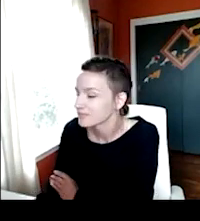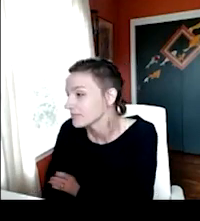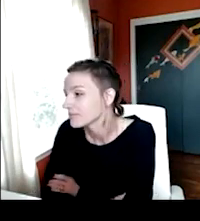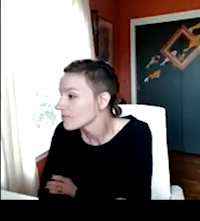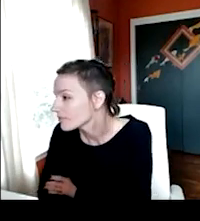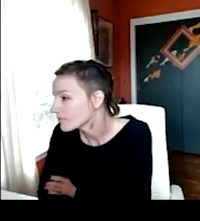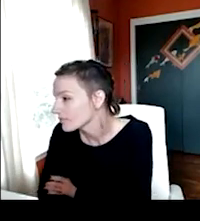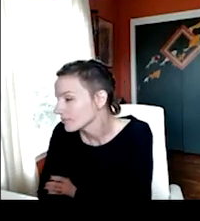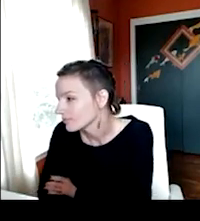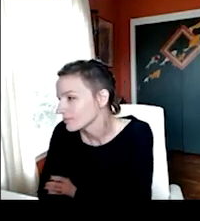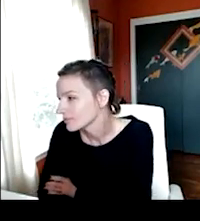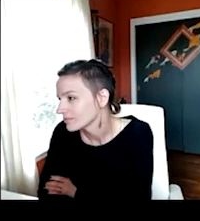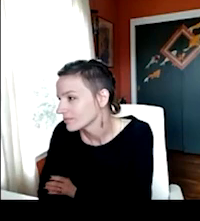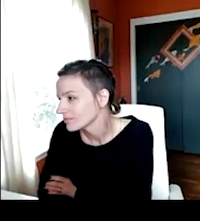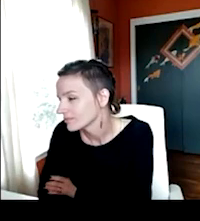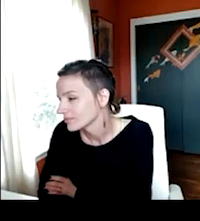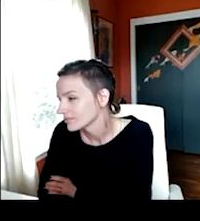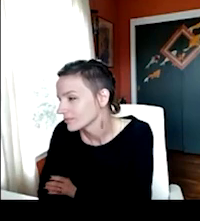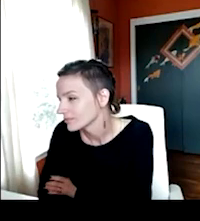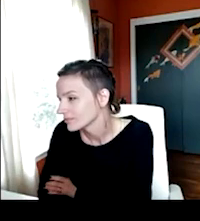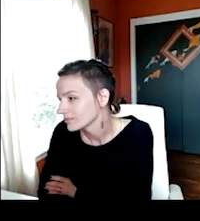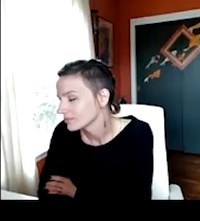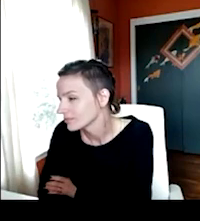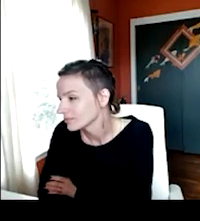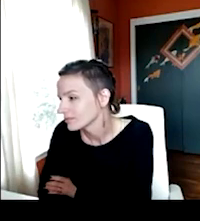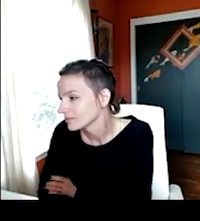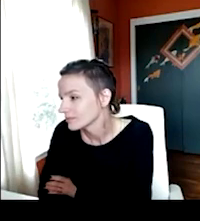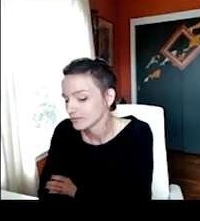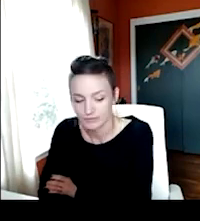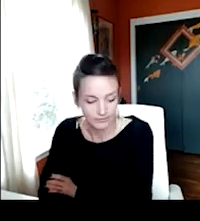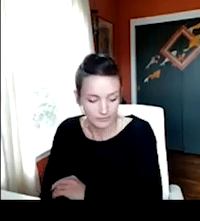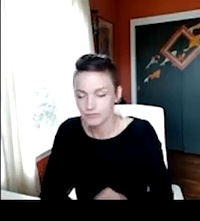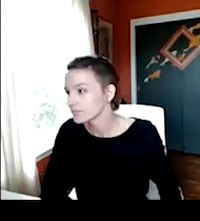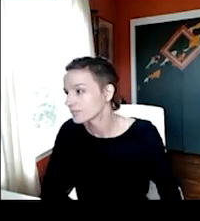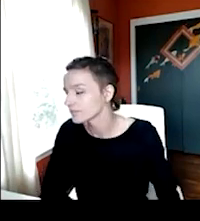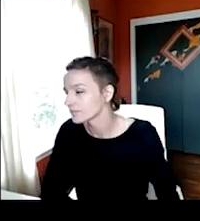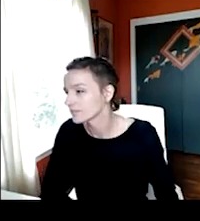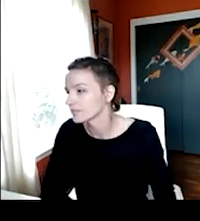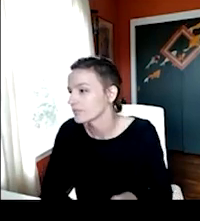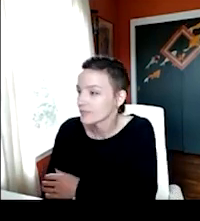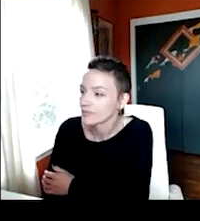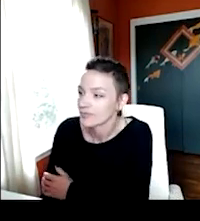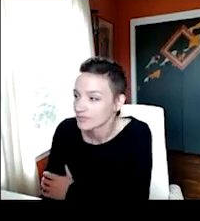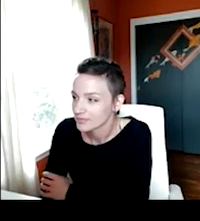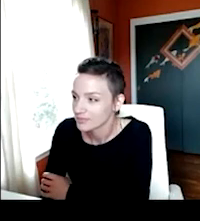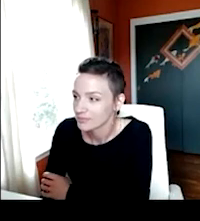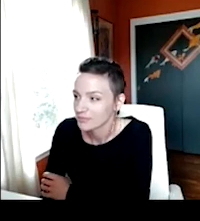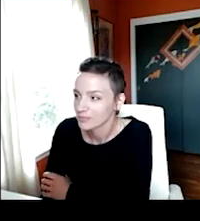would love to share this game. Please send me an email and I'll be around as well. So please keep the questions coming. You know, I know we are short of time